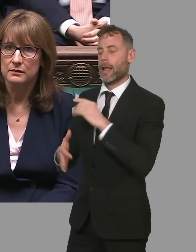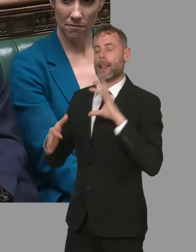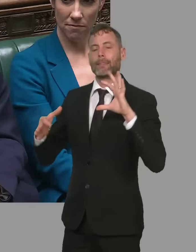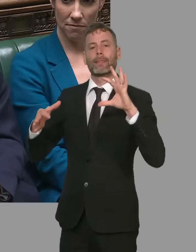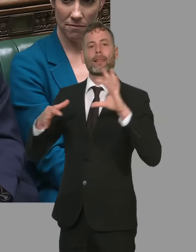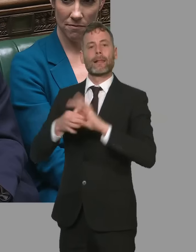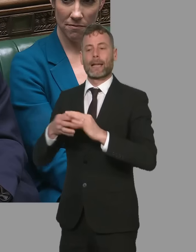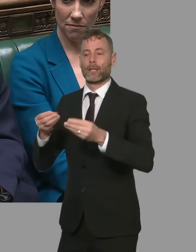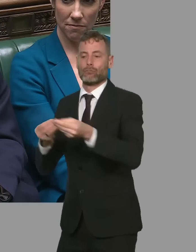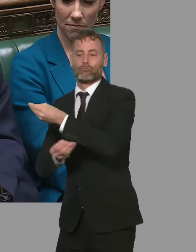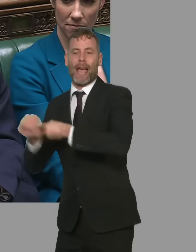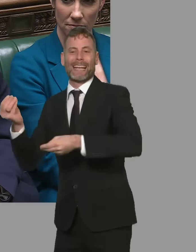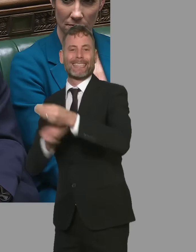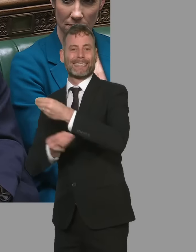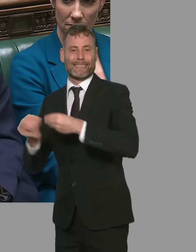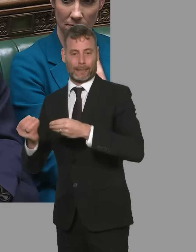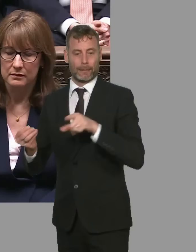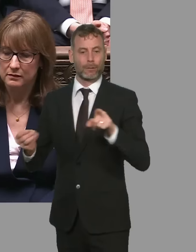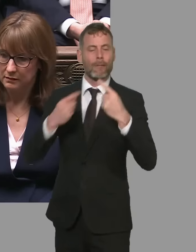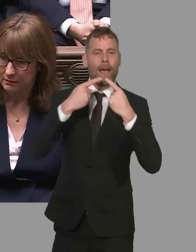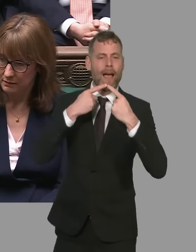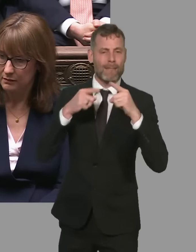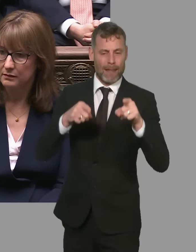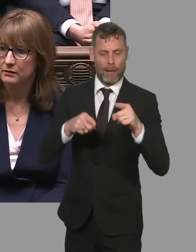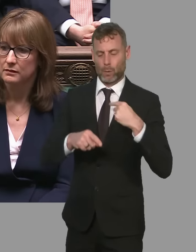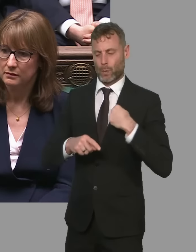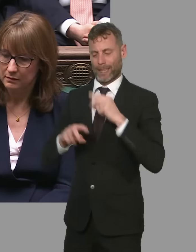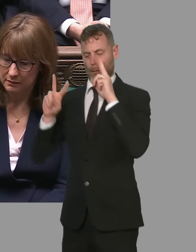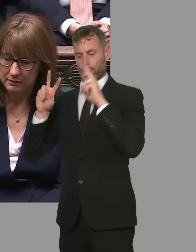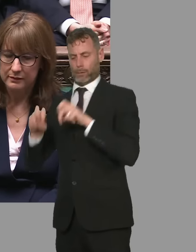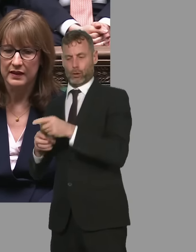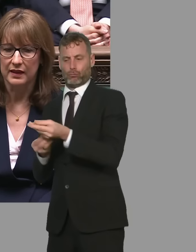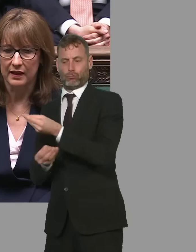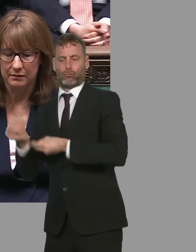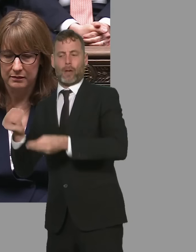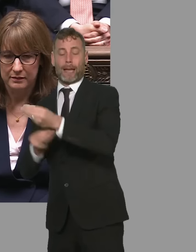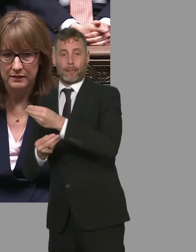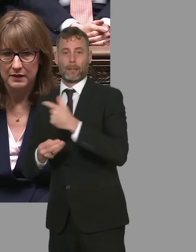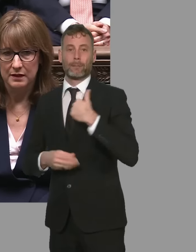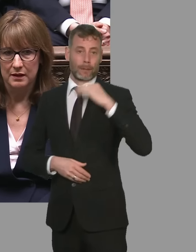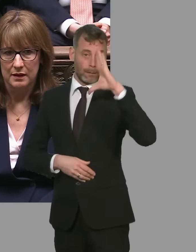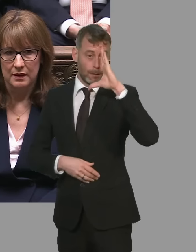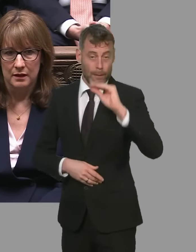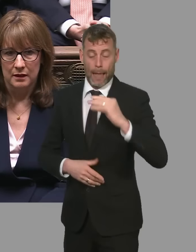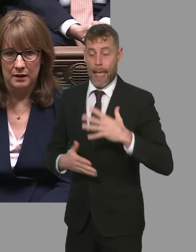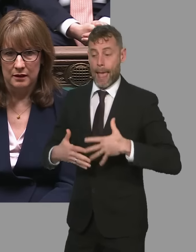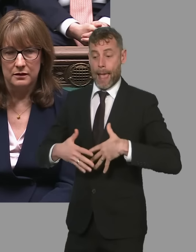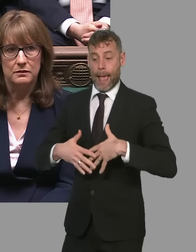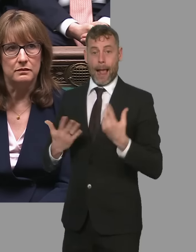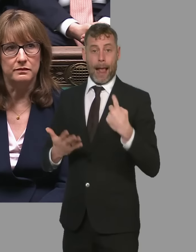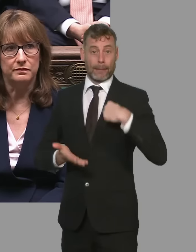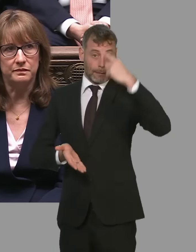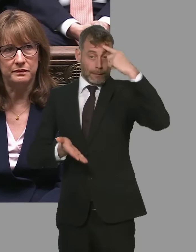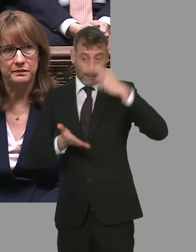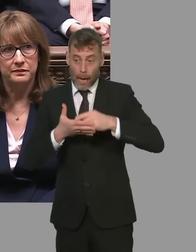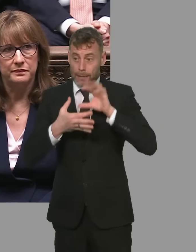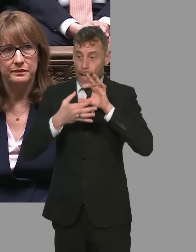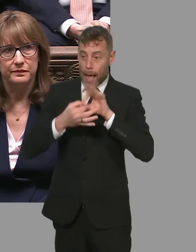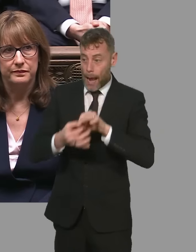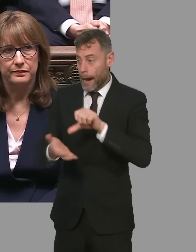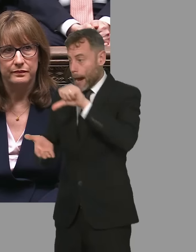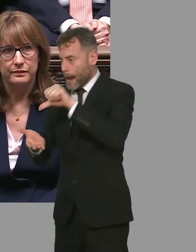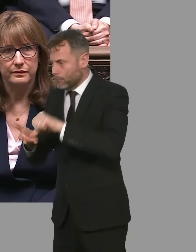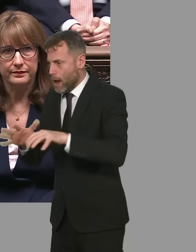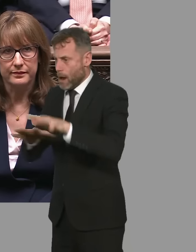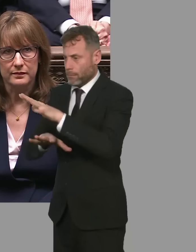that all of my decisions are based in the best interests of our country, and that's why I've decided that we will